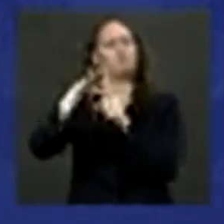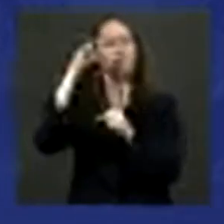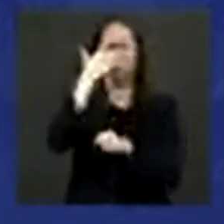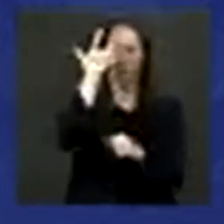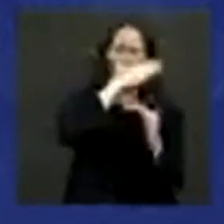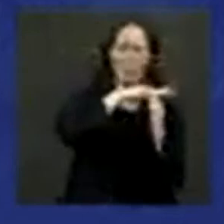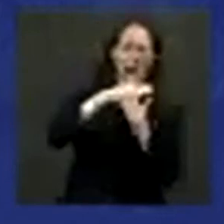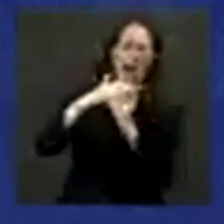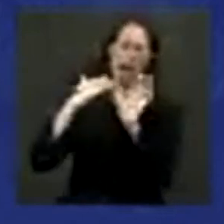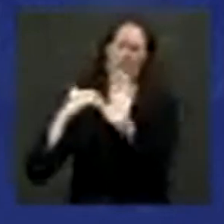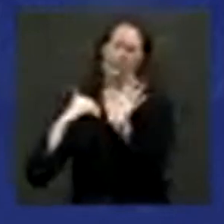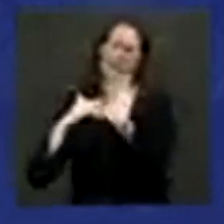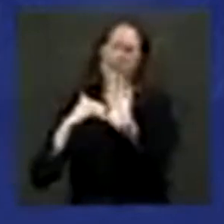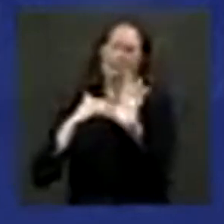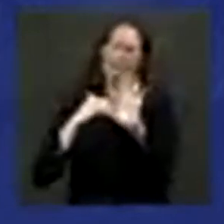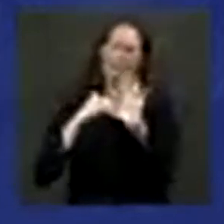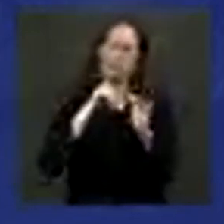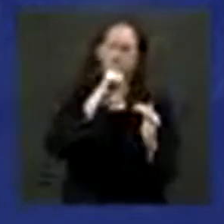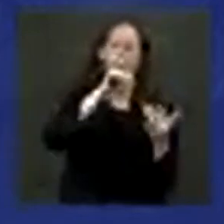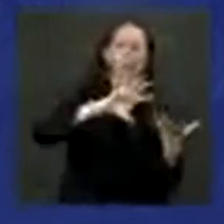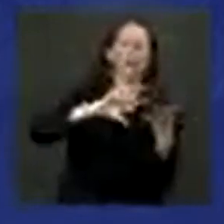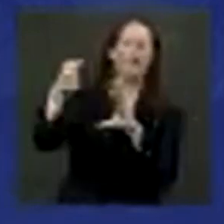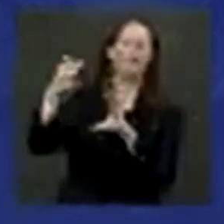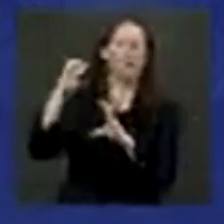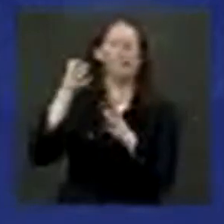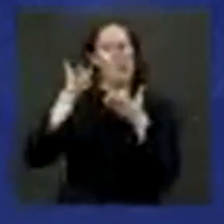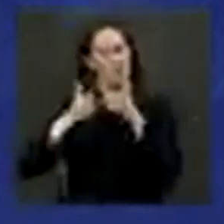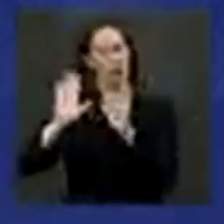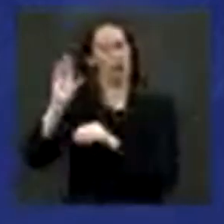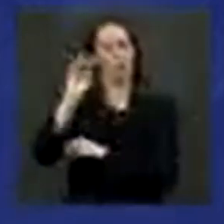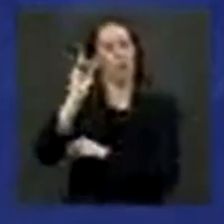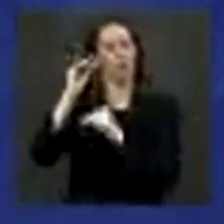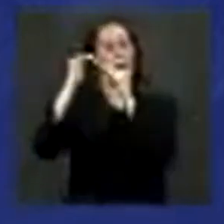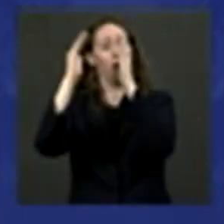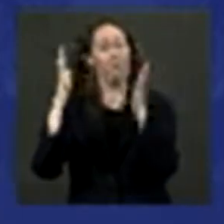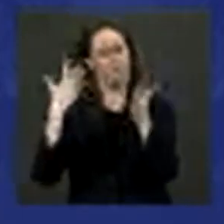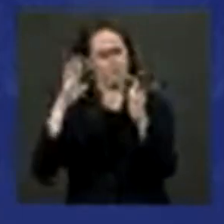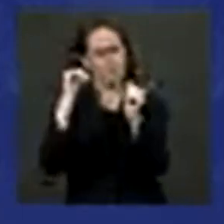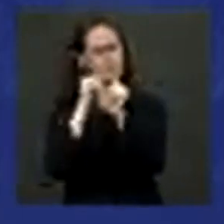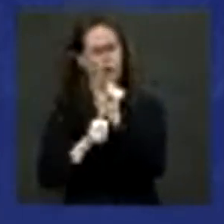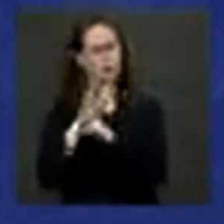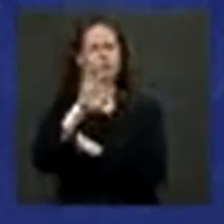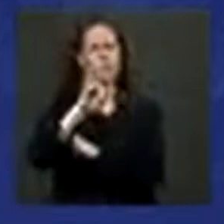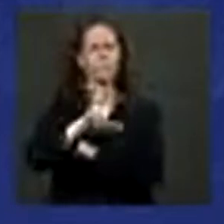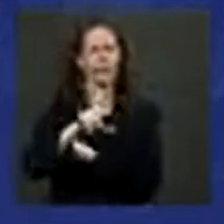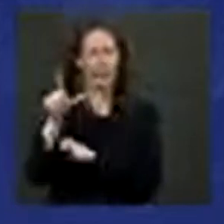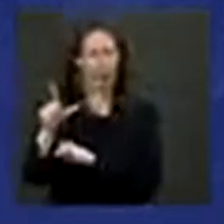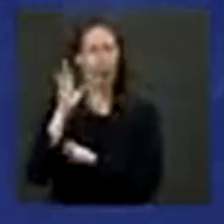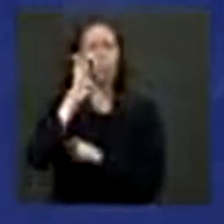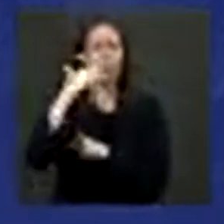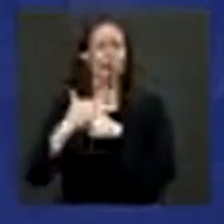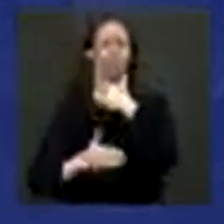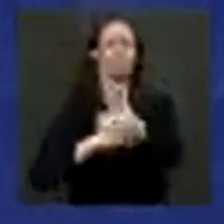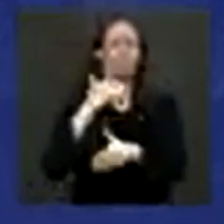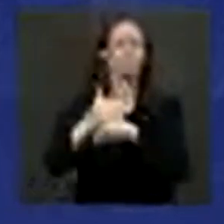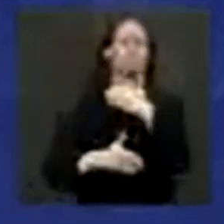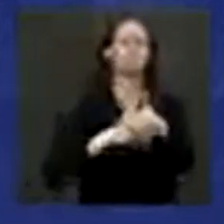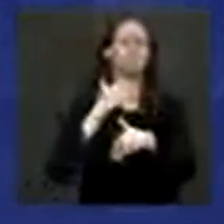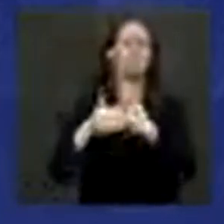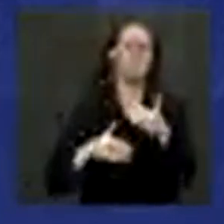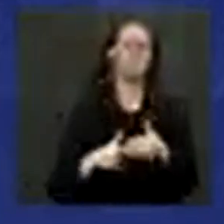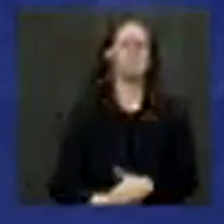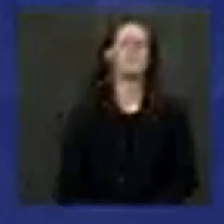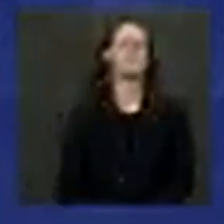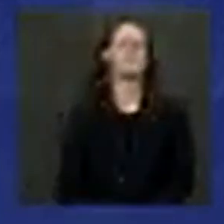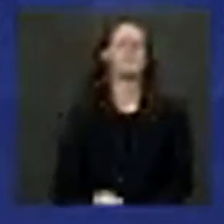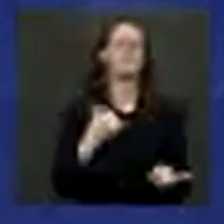delays. Democrats in the House have already passed a bill that would do that. It's sitting in the United States Senate where Democrats have the votes ready